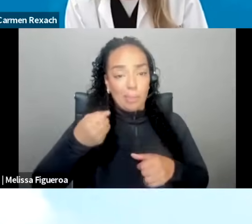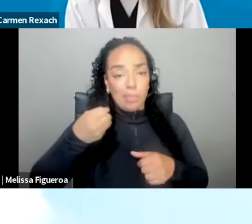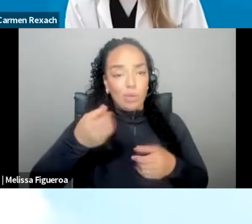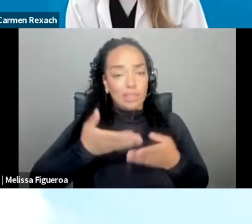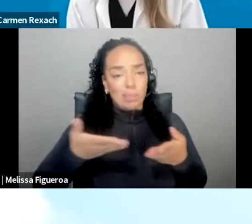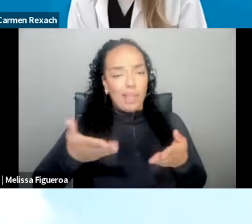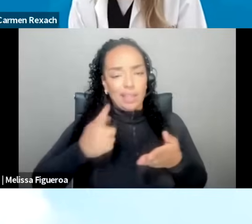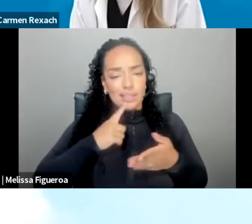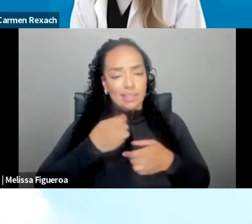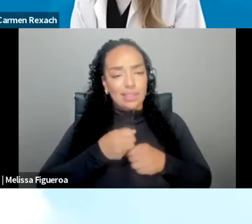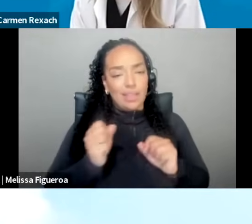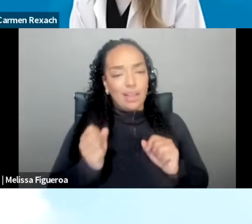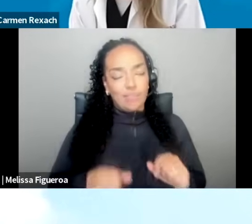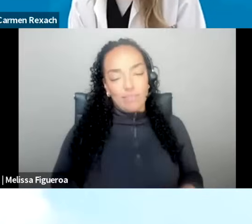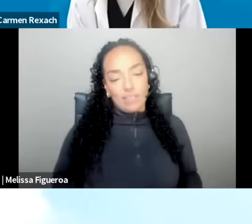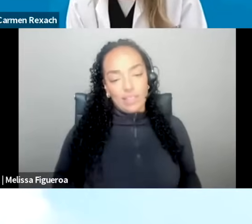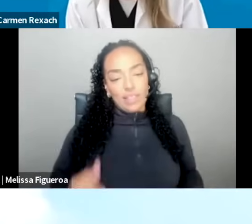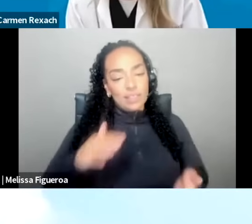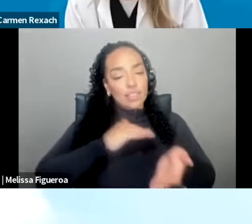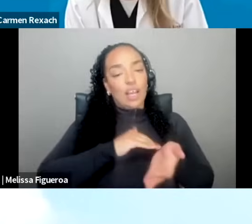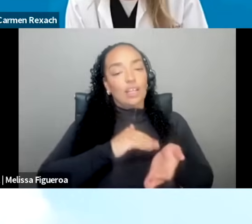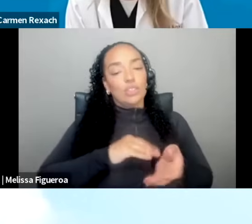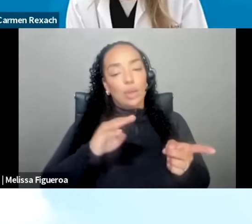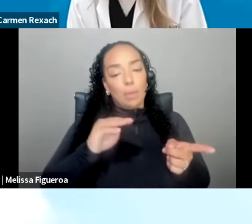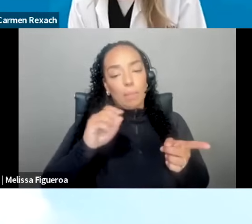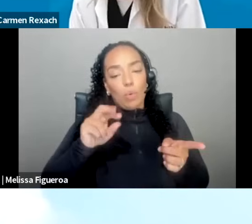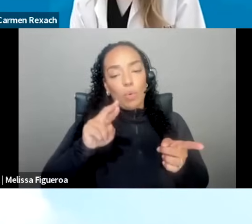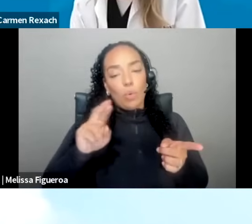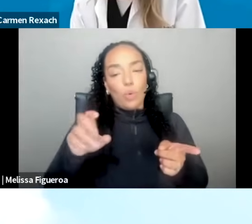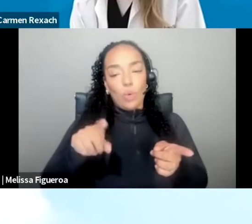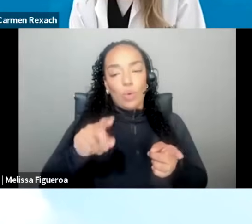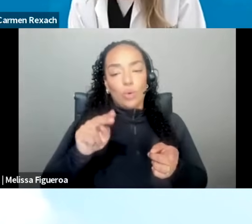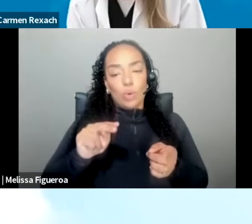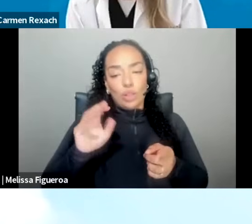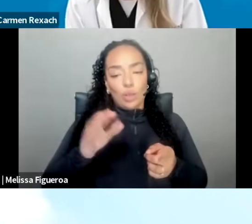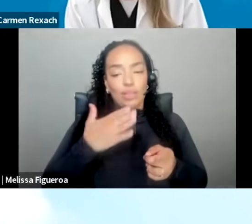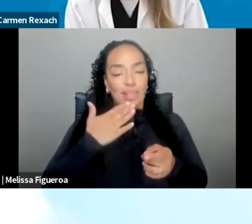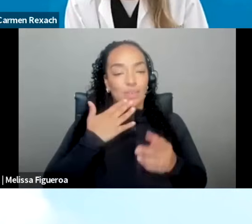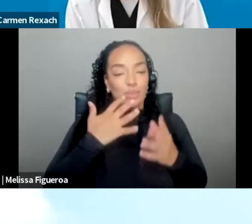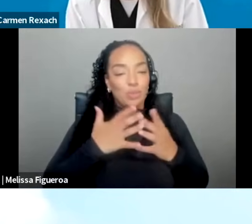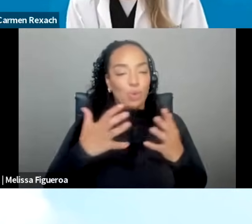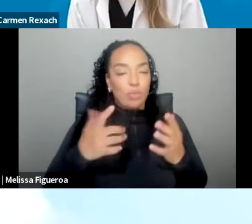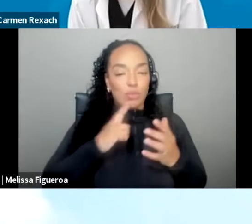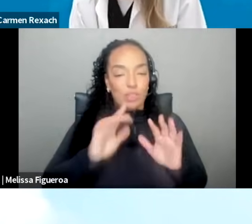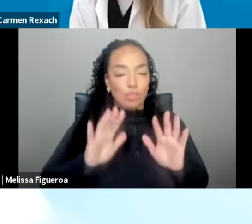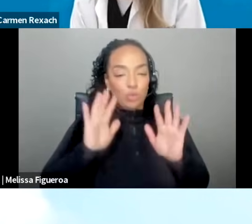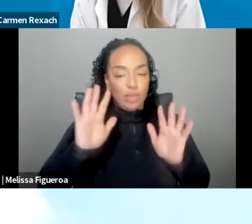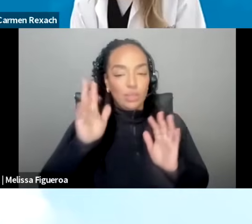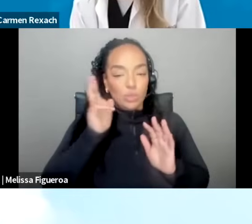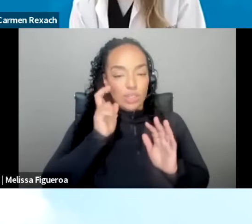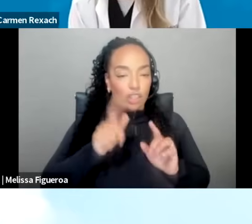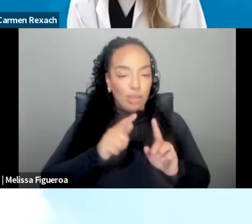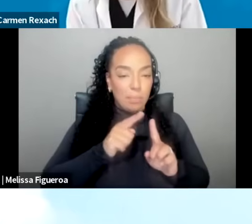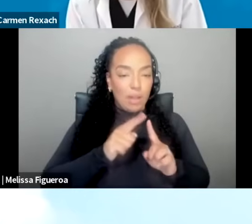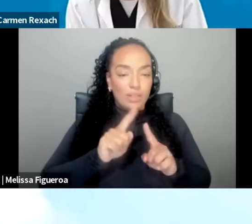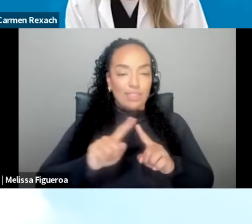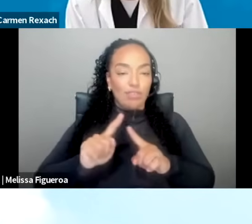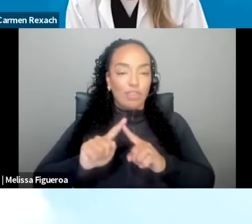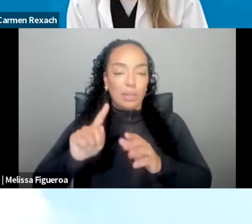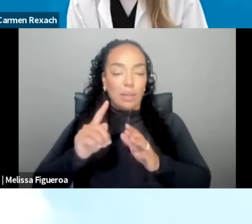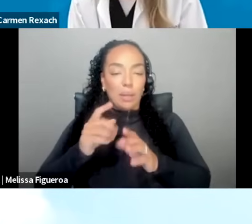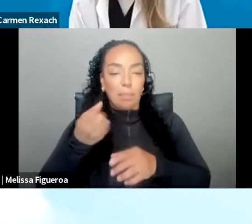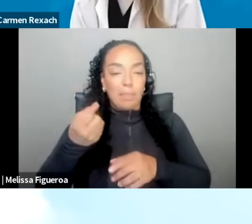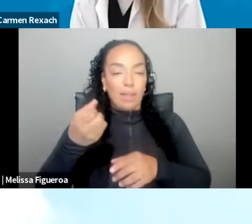Moore, North Carolina. Yeah, thank you so much, Dr. Prater. It's really great to hear about some of the milk sampling